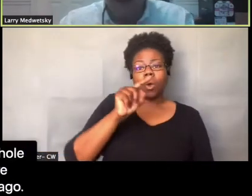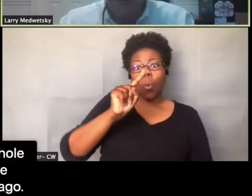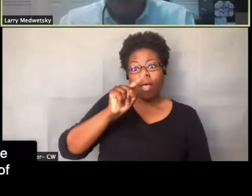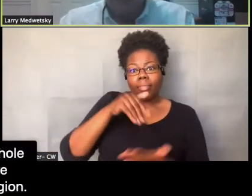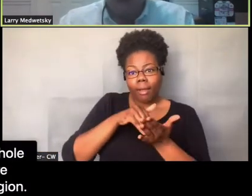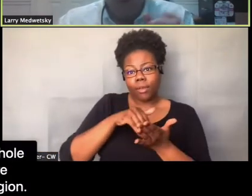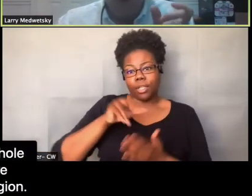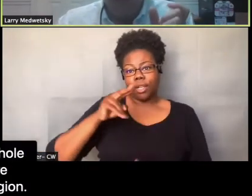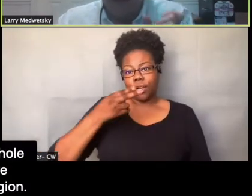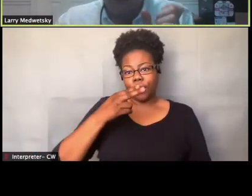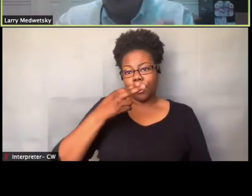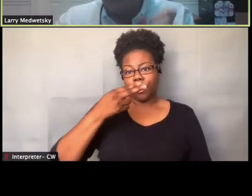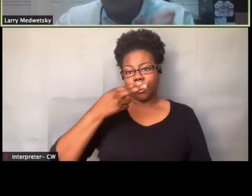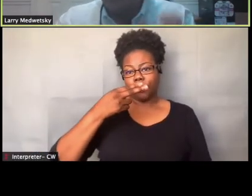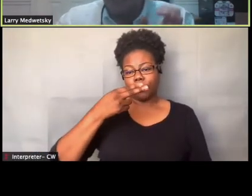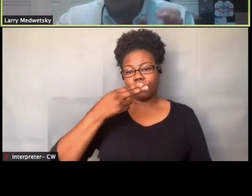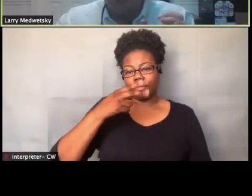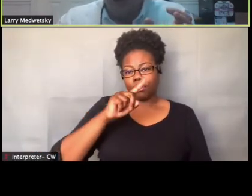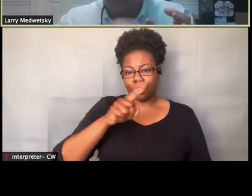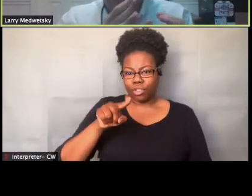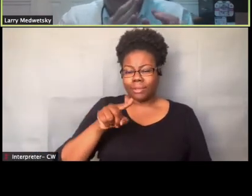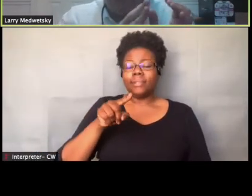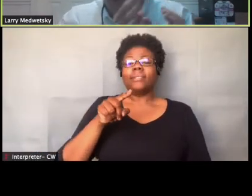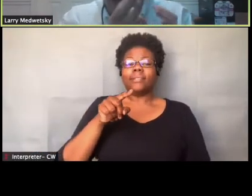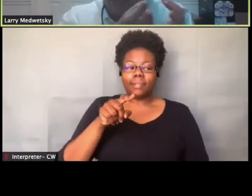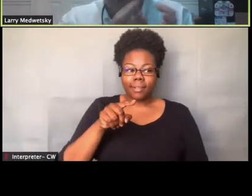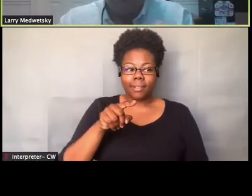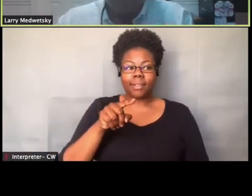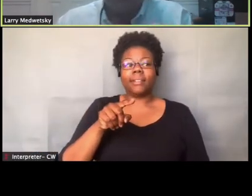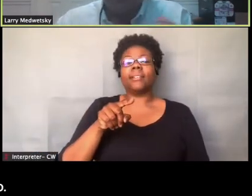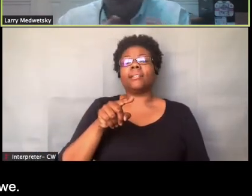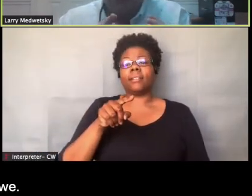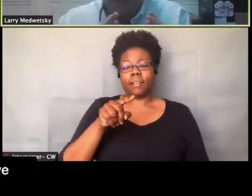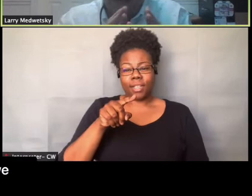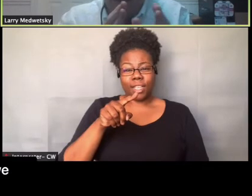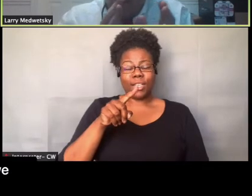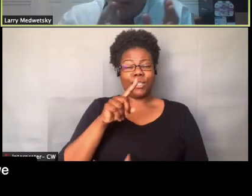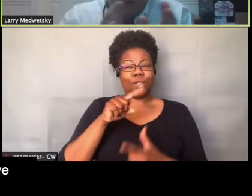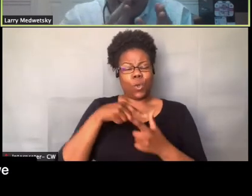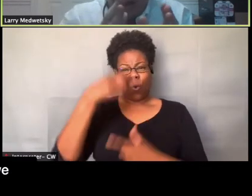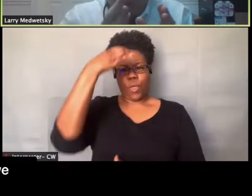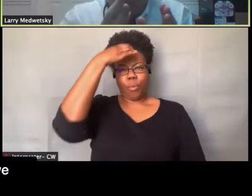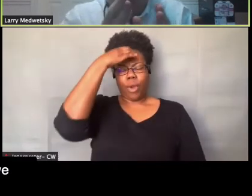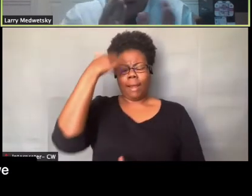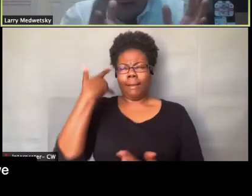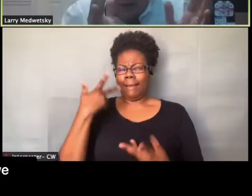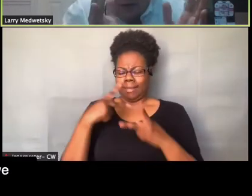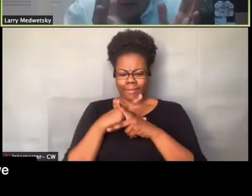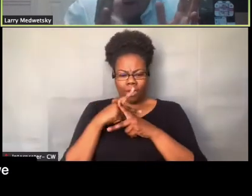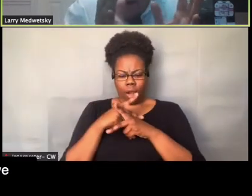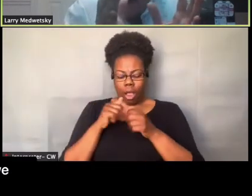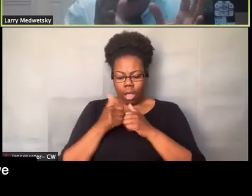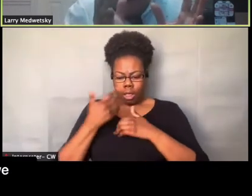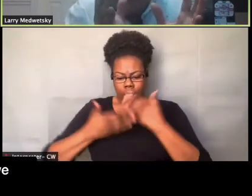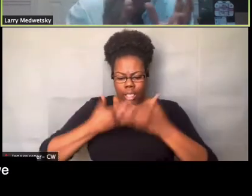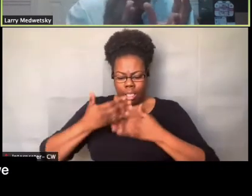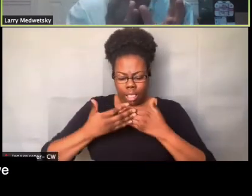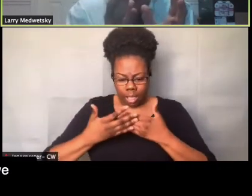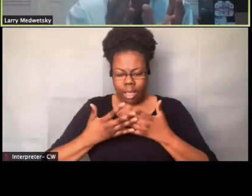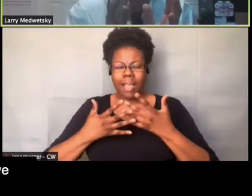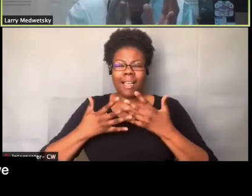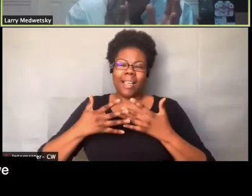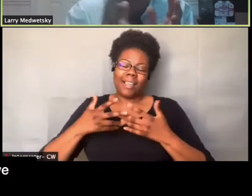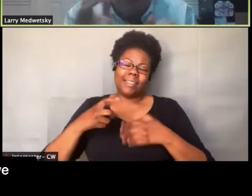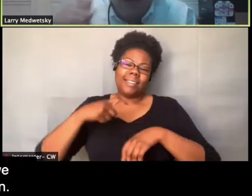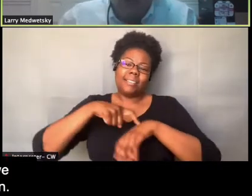region. So that is what has taken so long to figure out how do we best do that without giving too